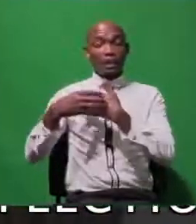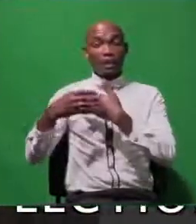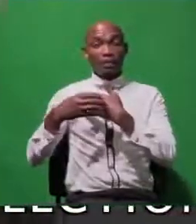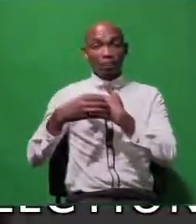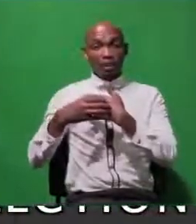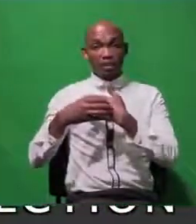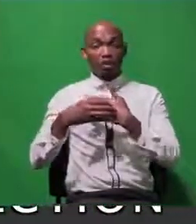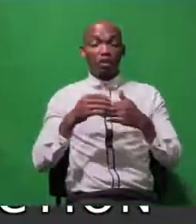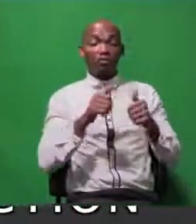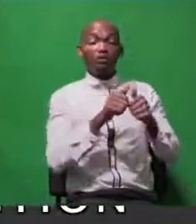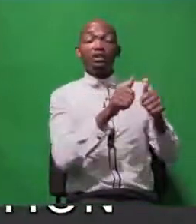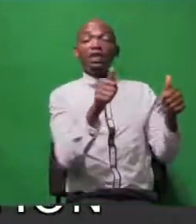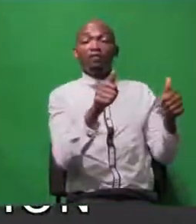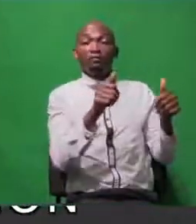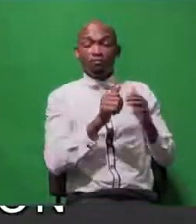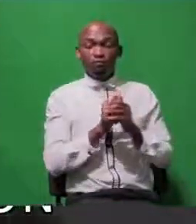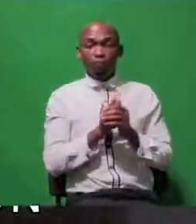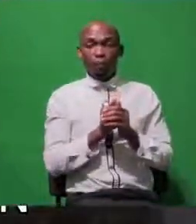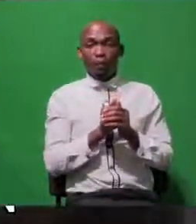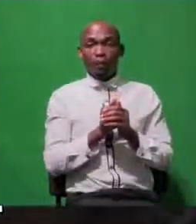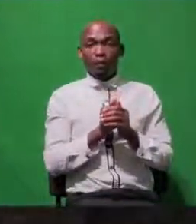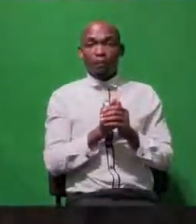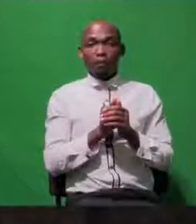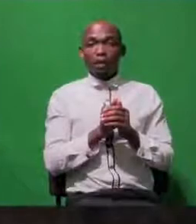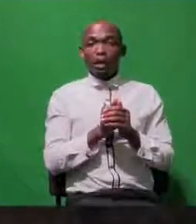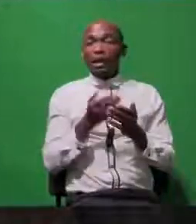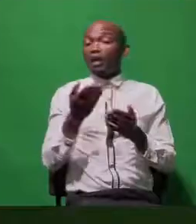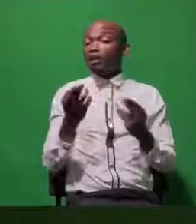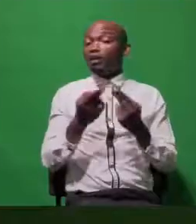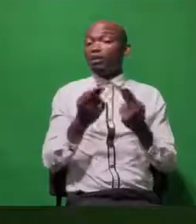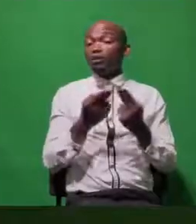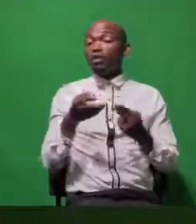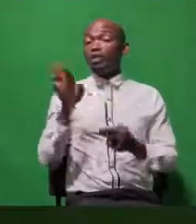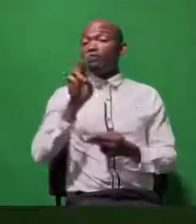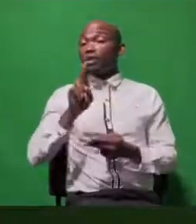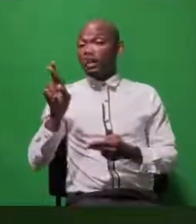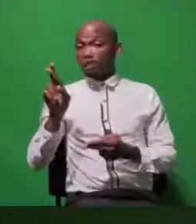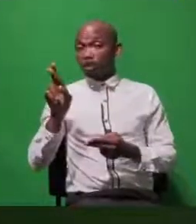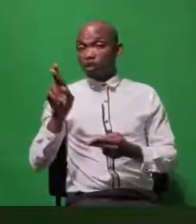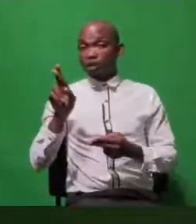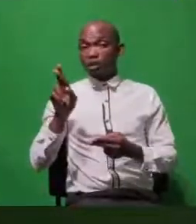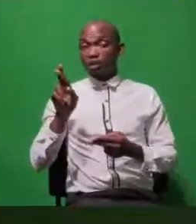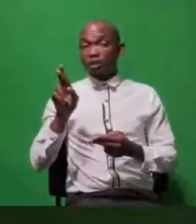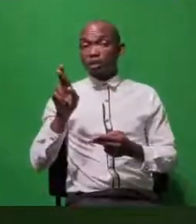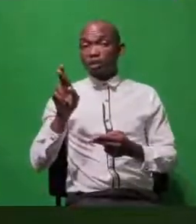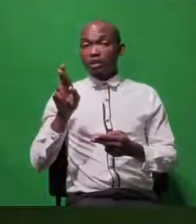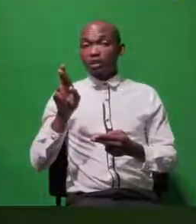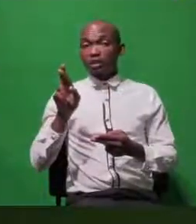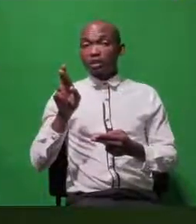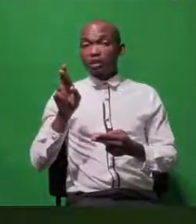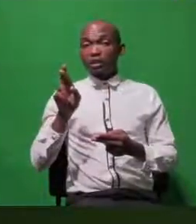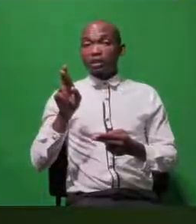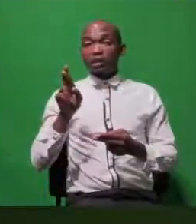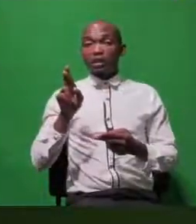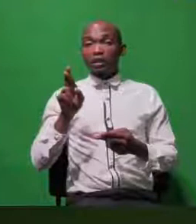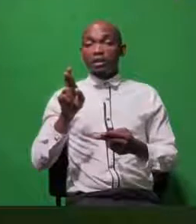yourself. And reflections can move the object from